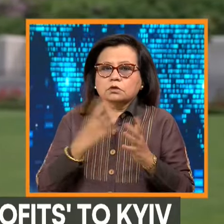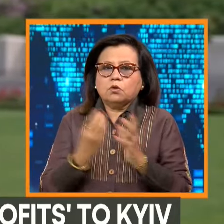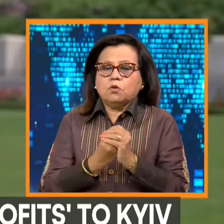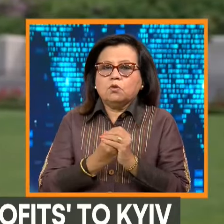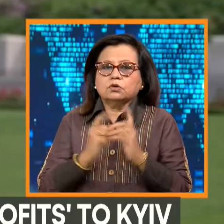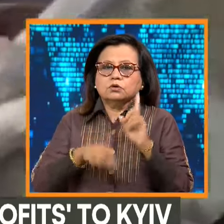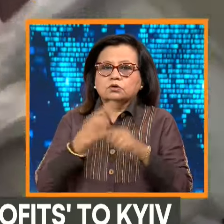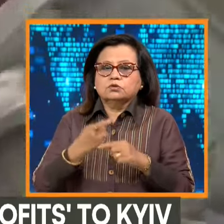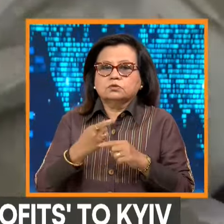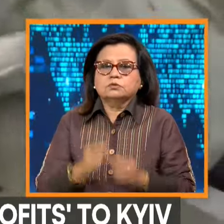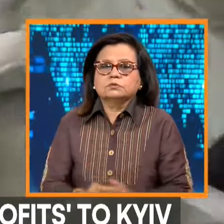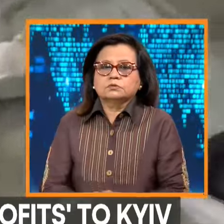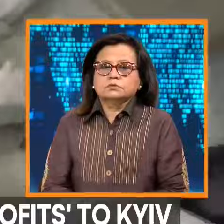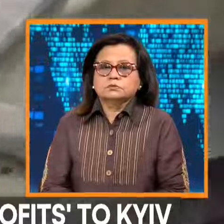II.